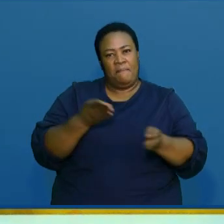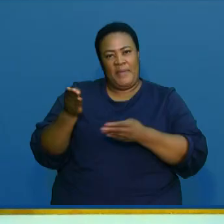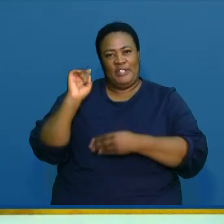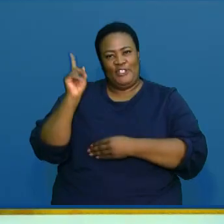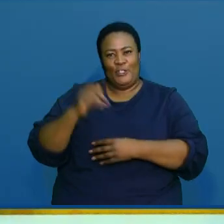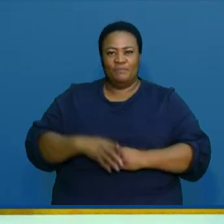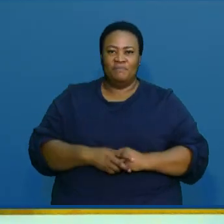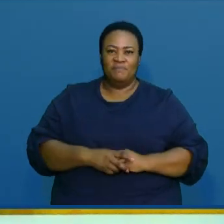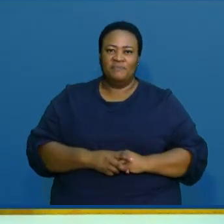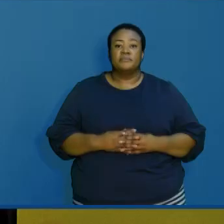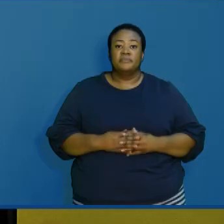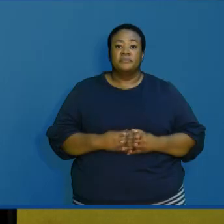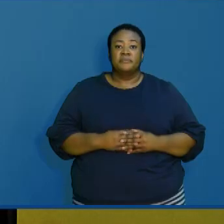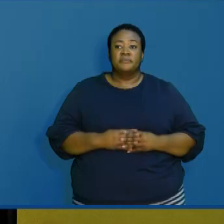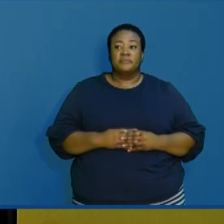teacher.